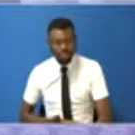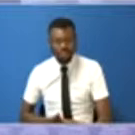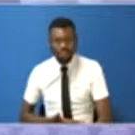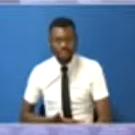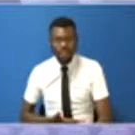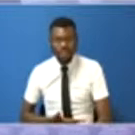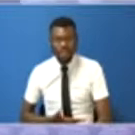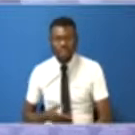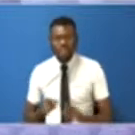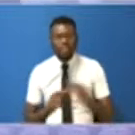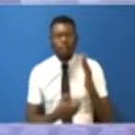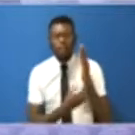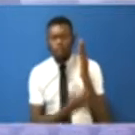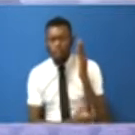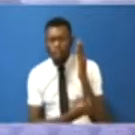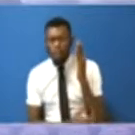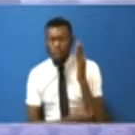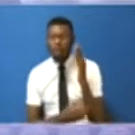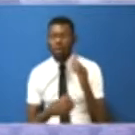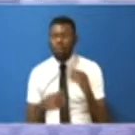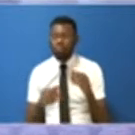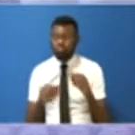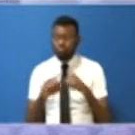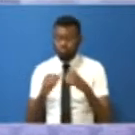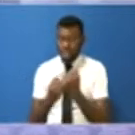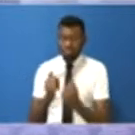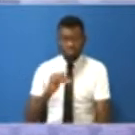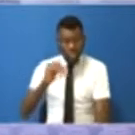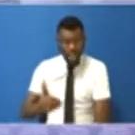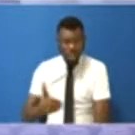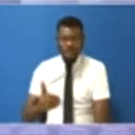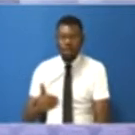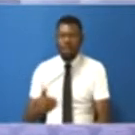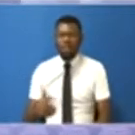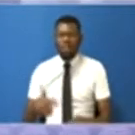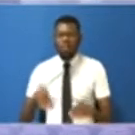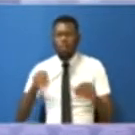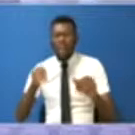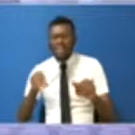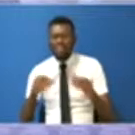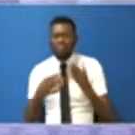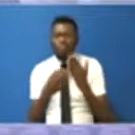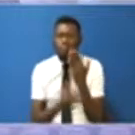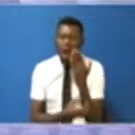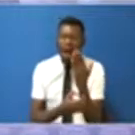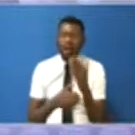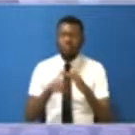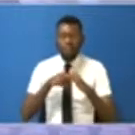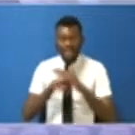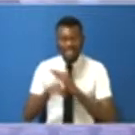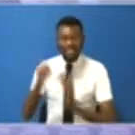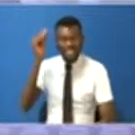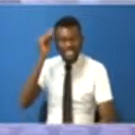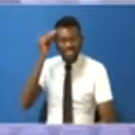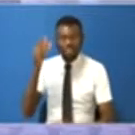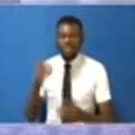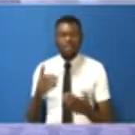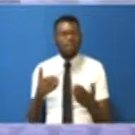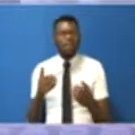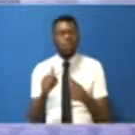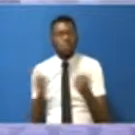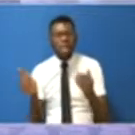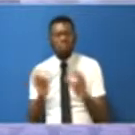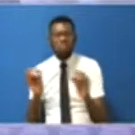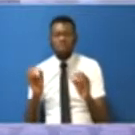and depravity in the city by tackling the issue of poor quality at poor access to education in the city and